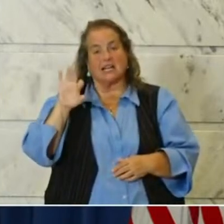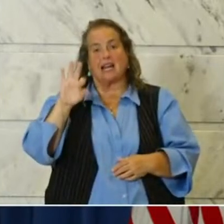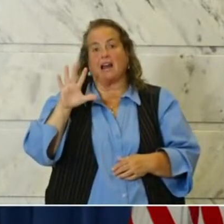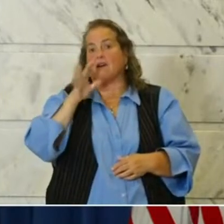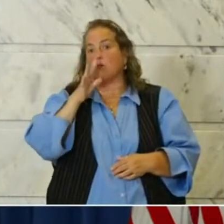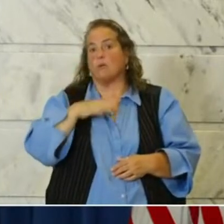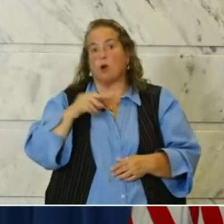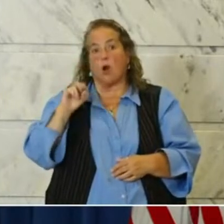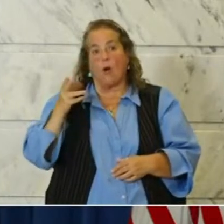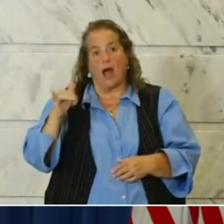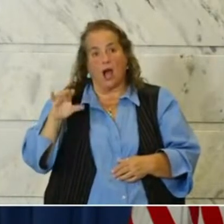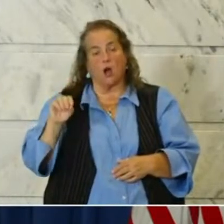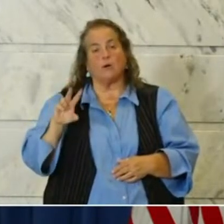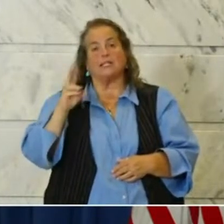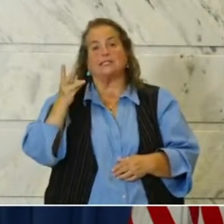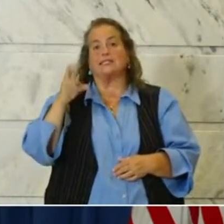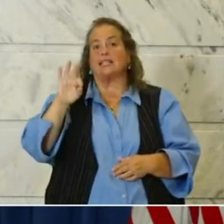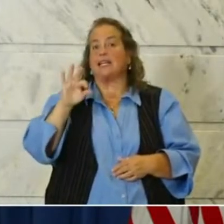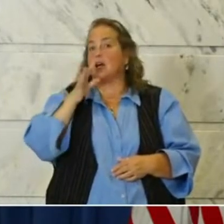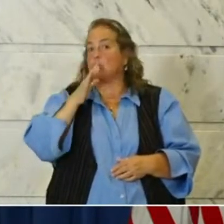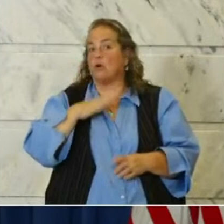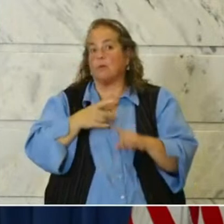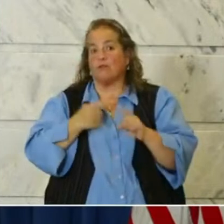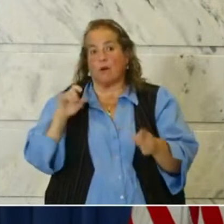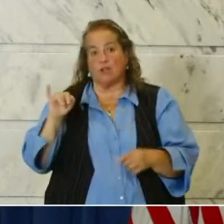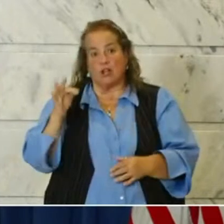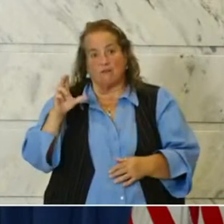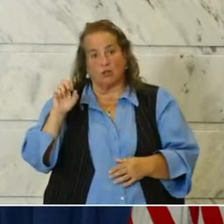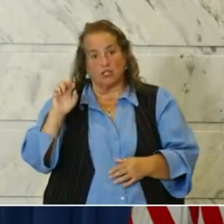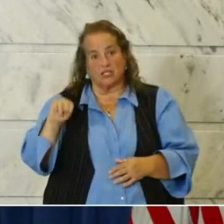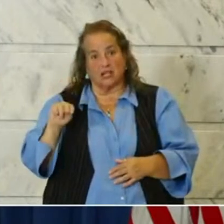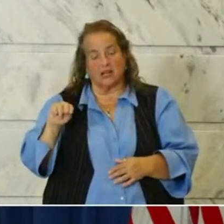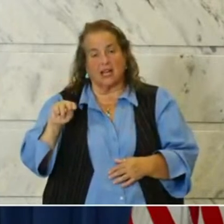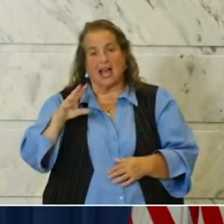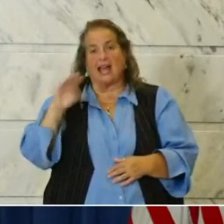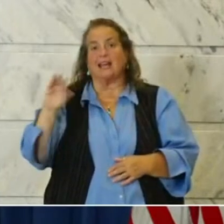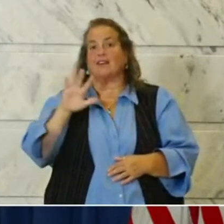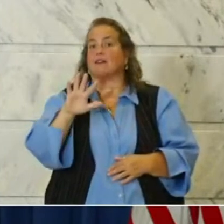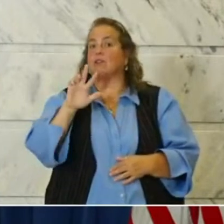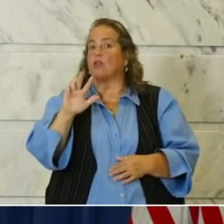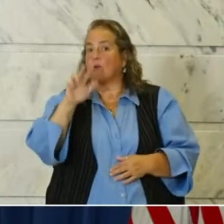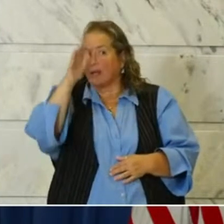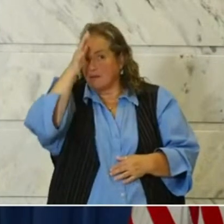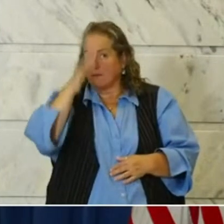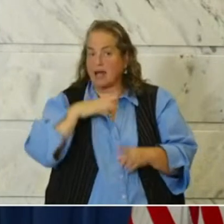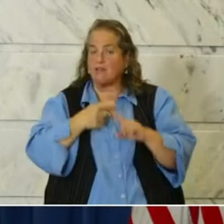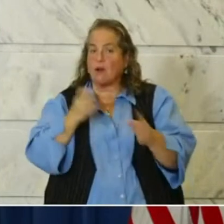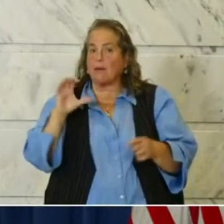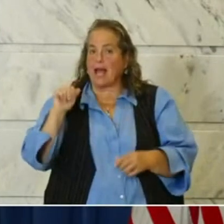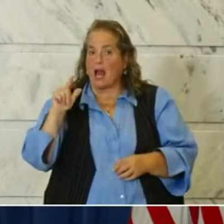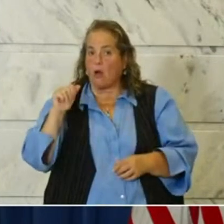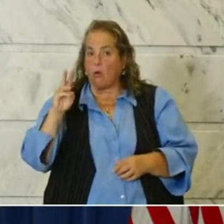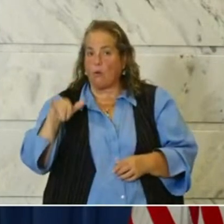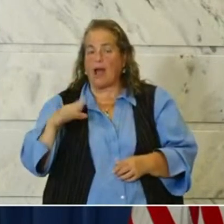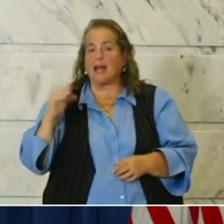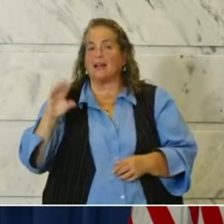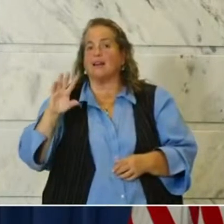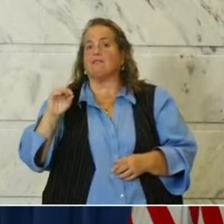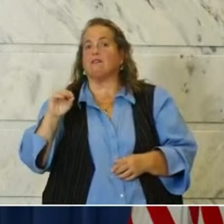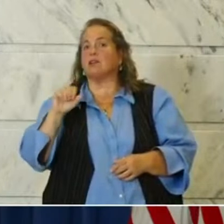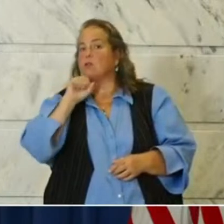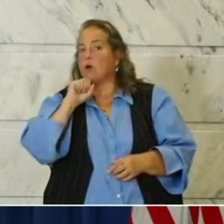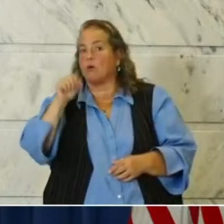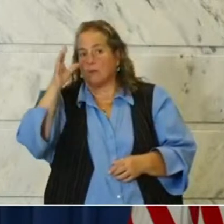from Ohio, 69-year-old woman from Jefferson, and then a 53-year-old man from Callaway and a 50-year-old man